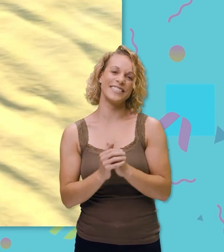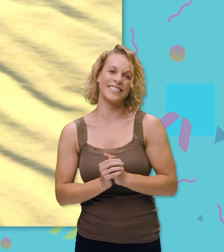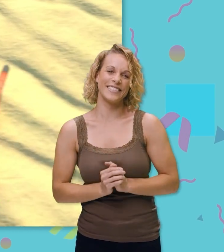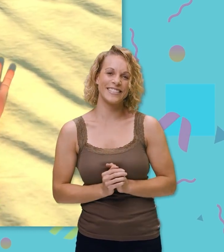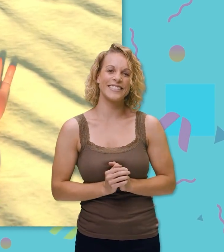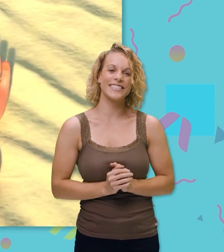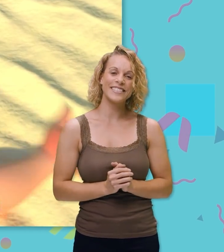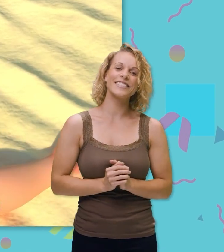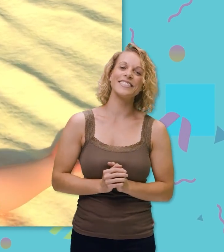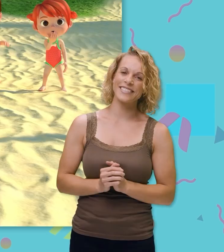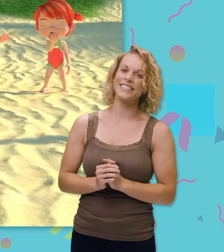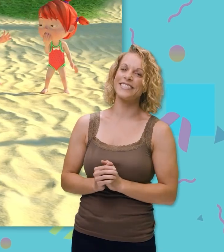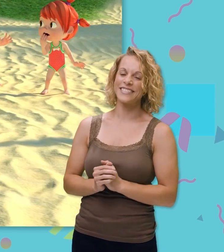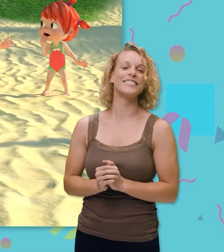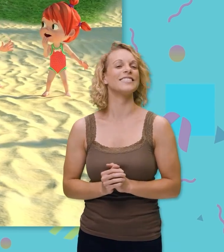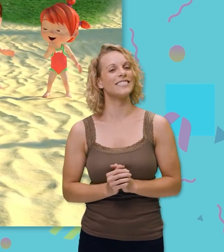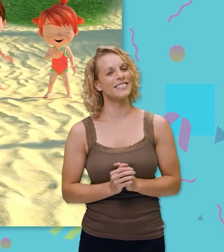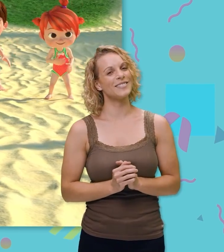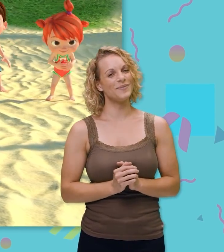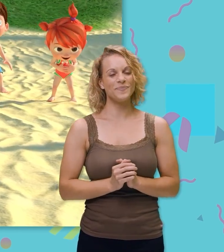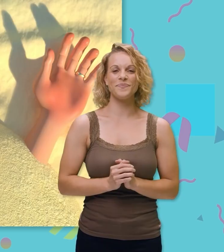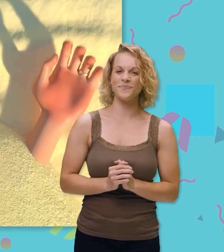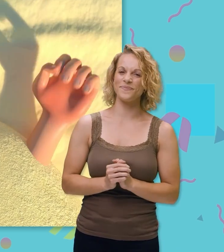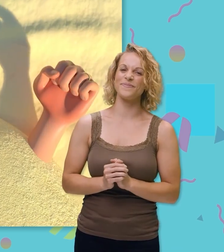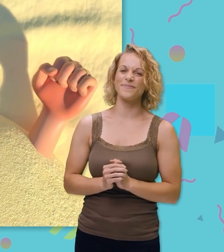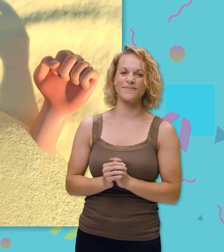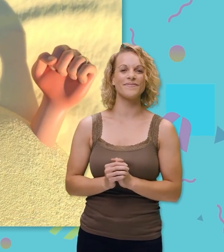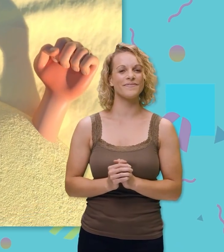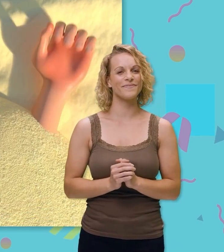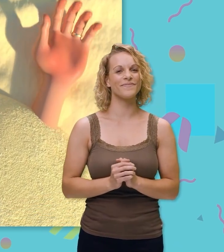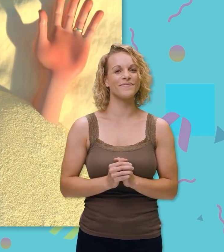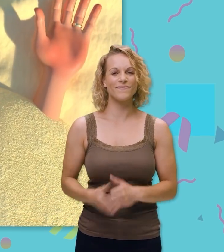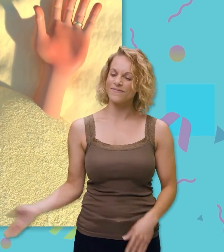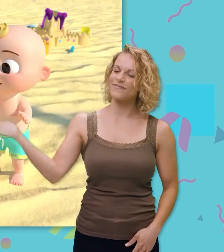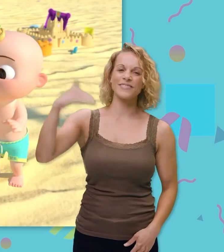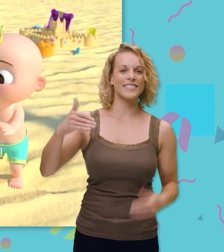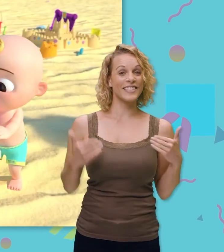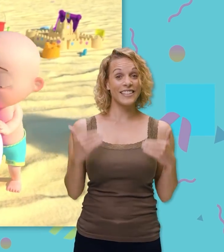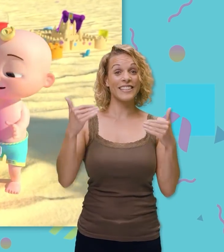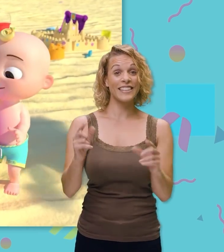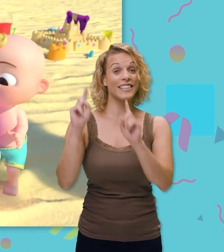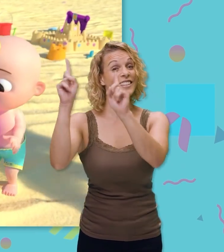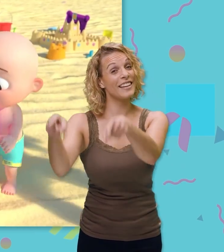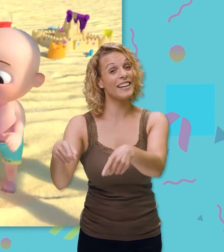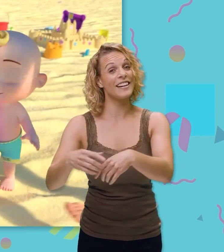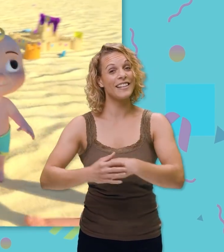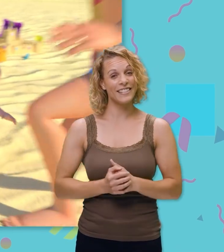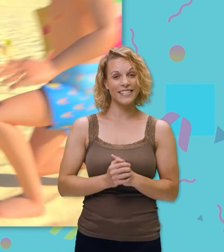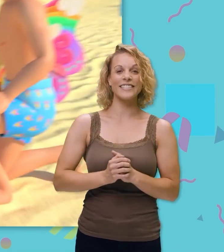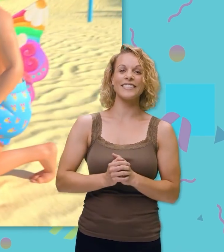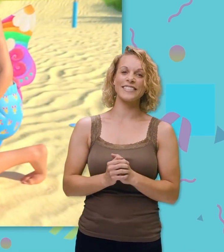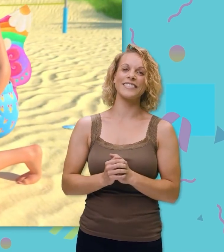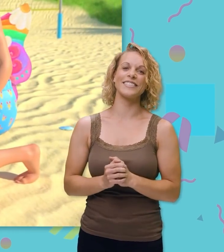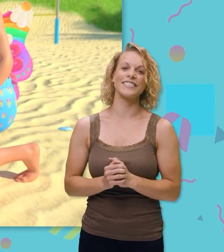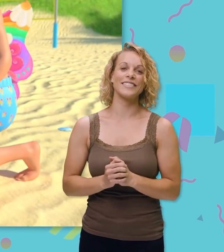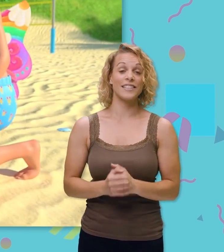Ha ha ha! Come on, let's go.